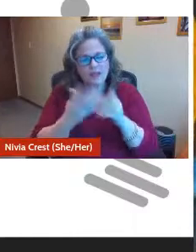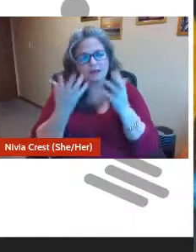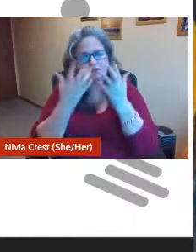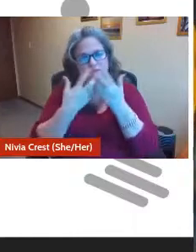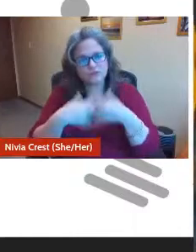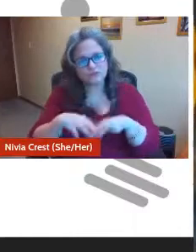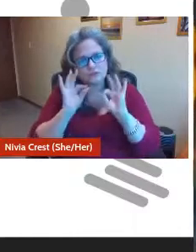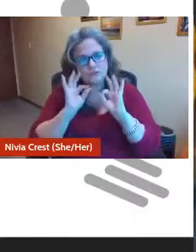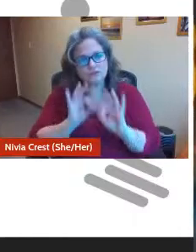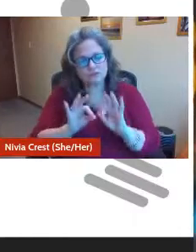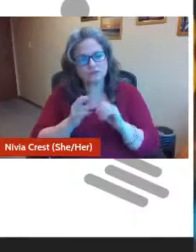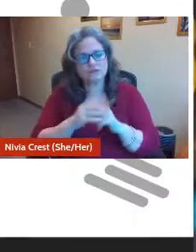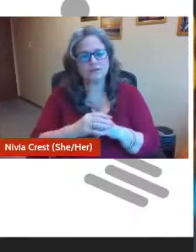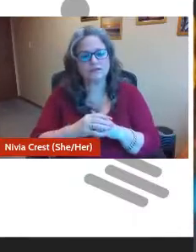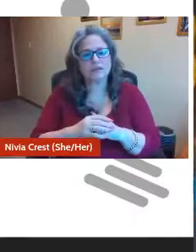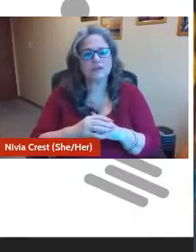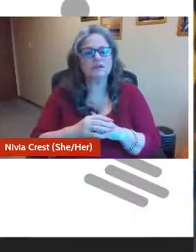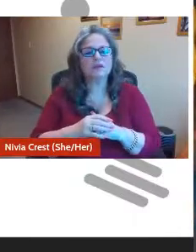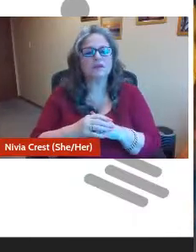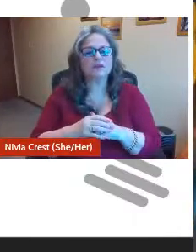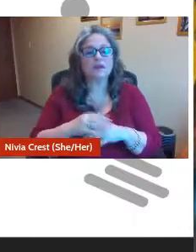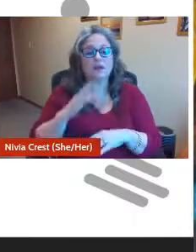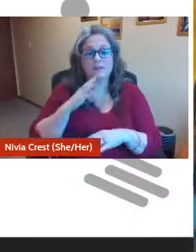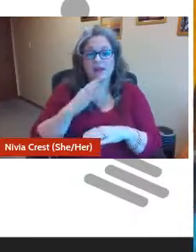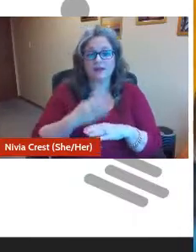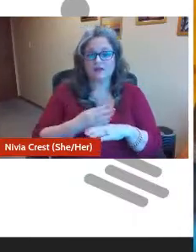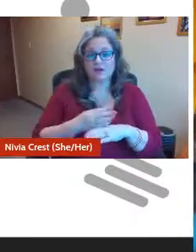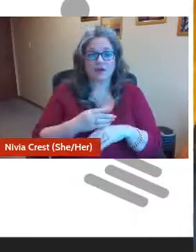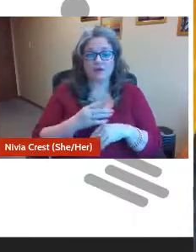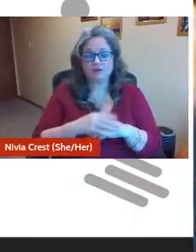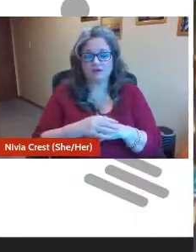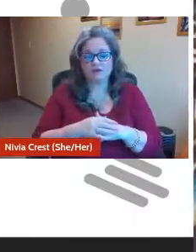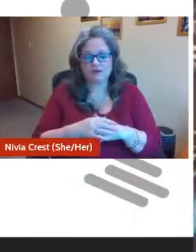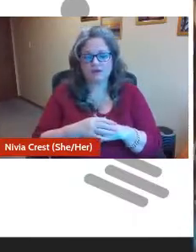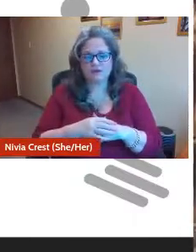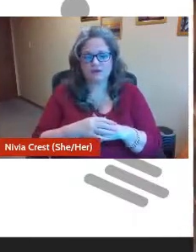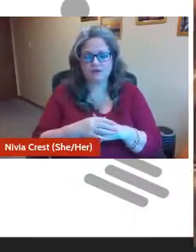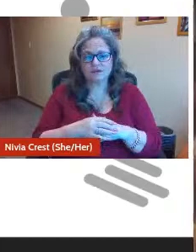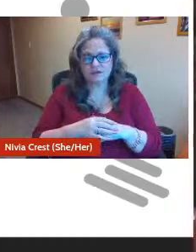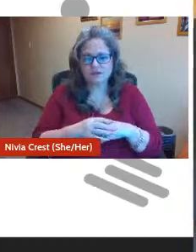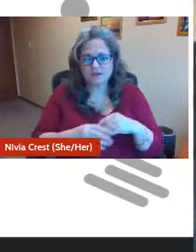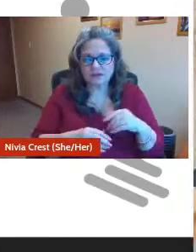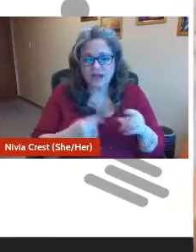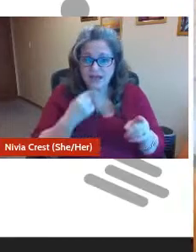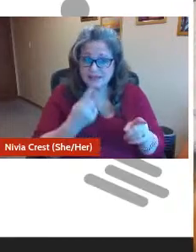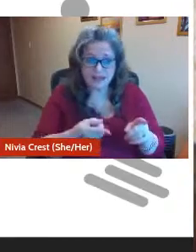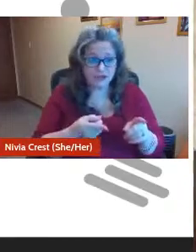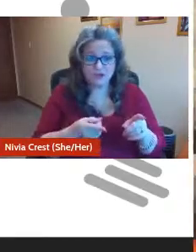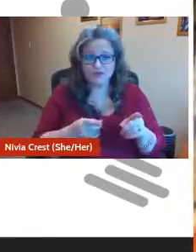that. Mm-hmm. Because, yeah, there was time, you know, my daughter had woke me out. I was looking up and boy, I tell you.